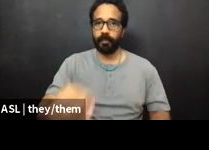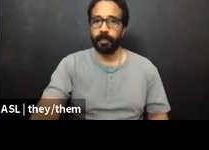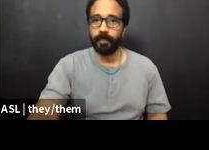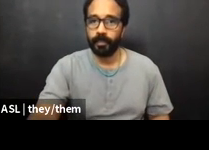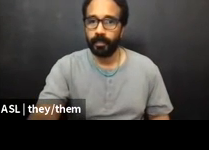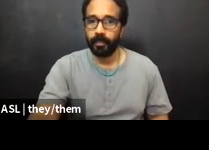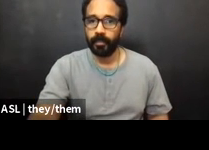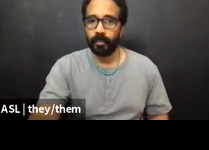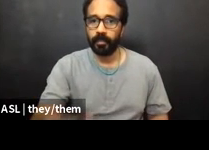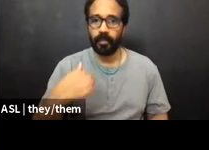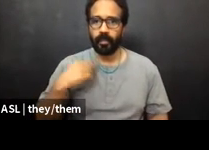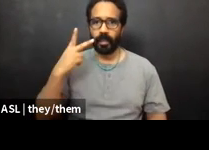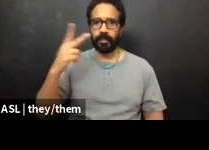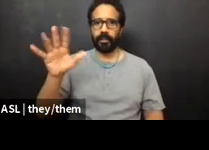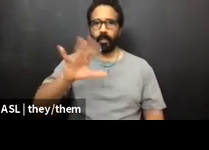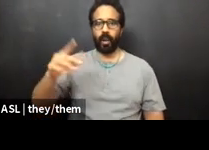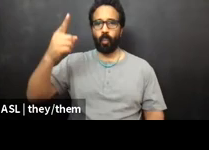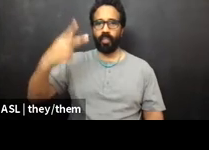Yeah, I see like about a third.